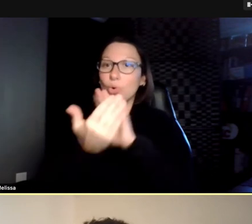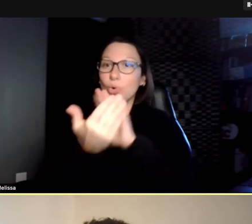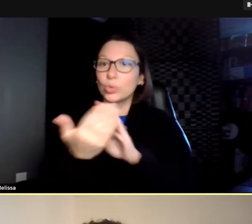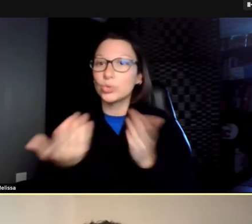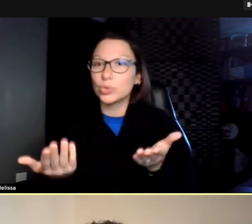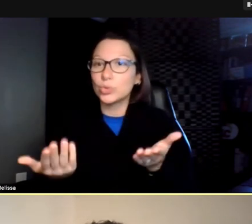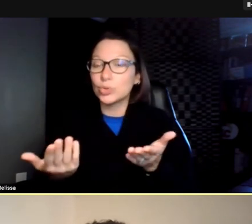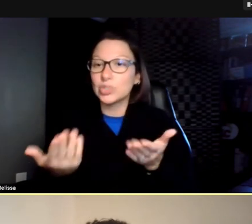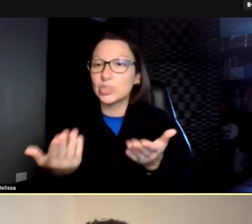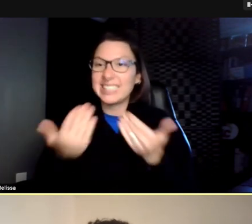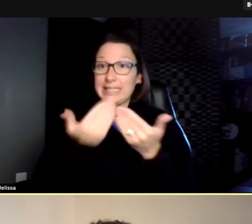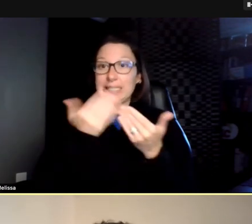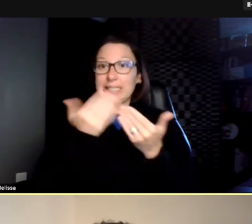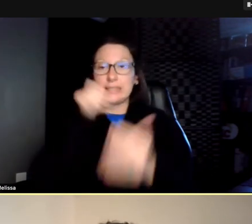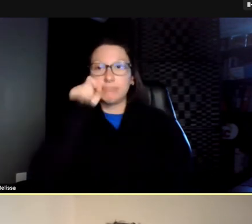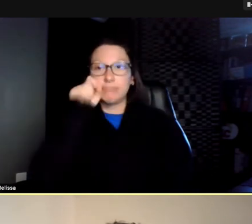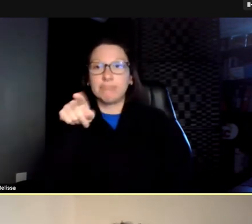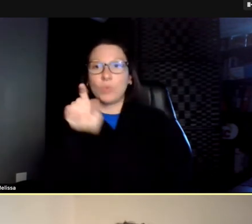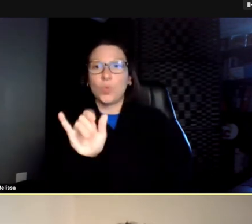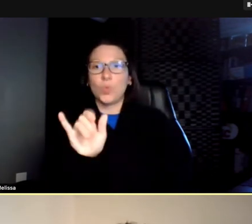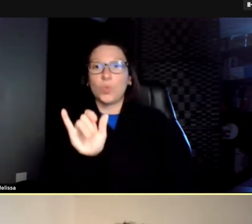that are easily recognizable to people?